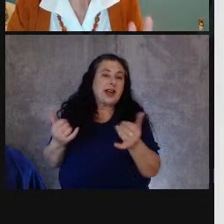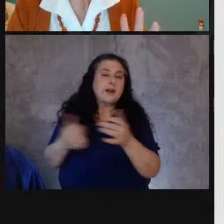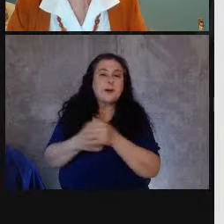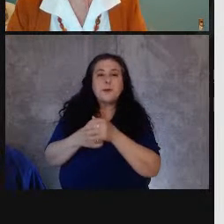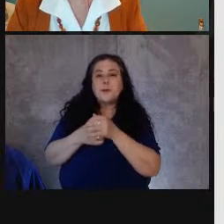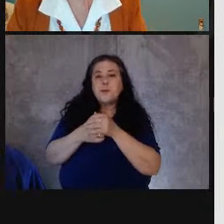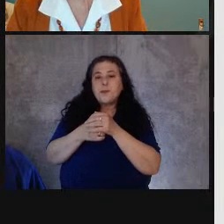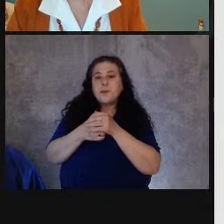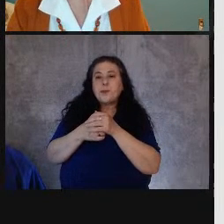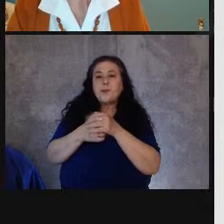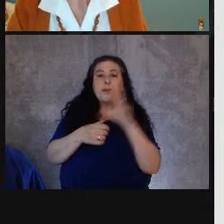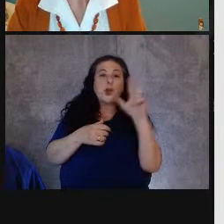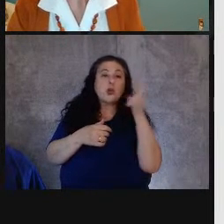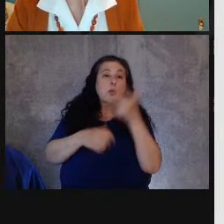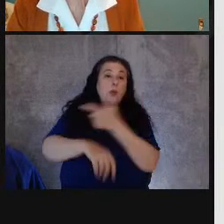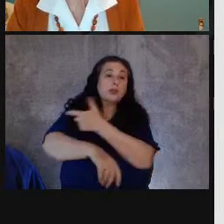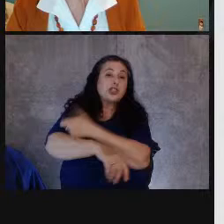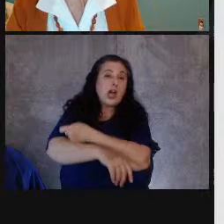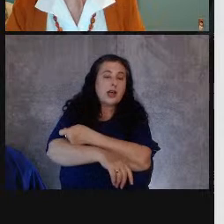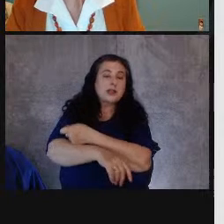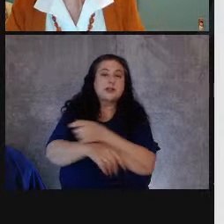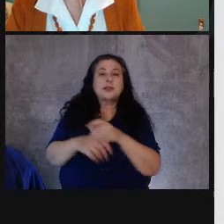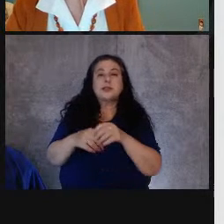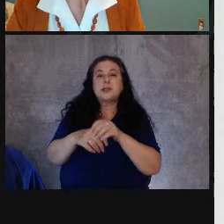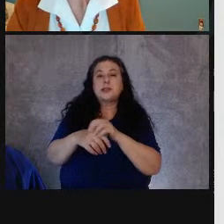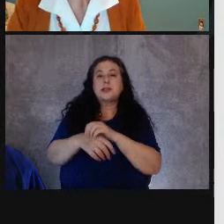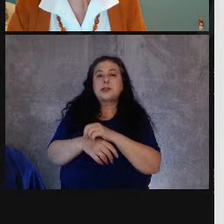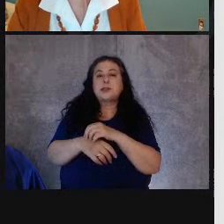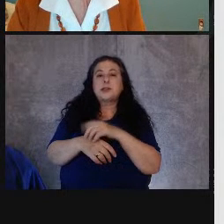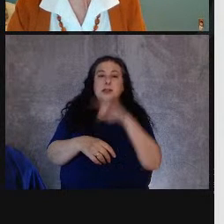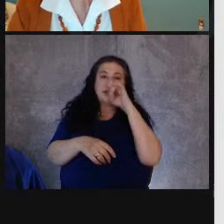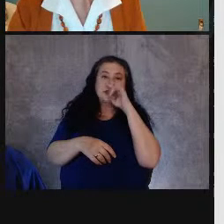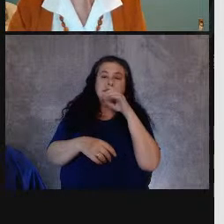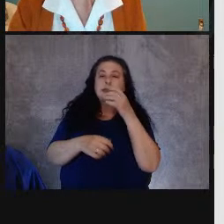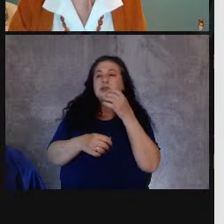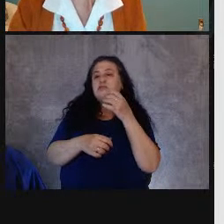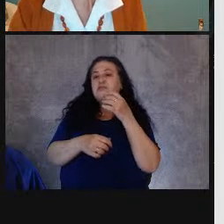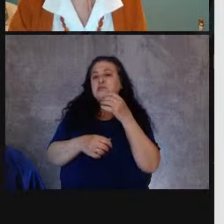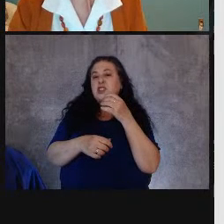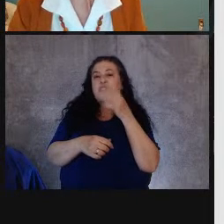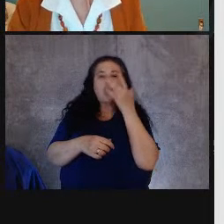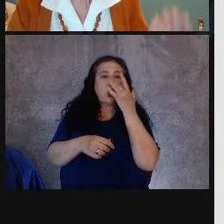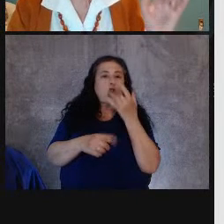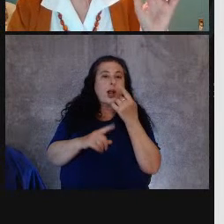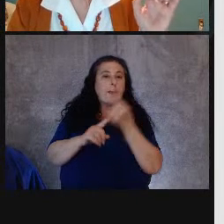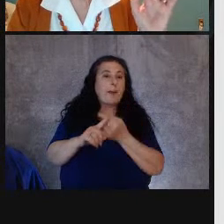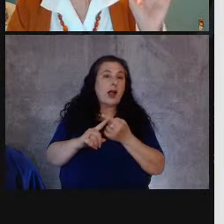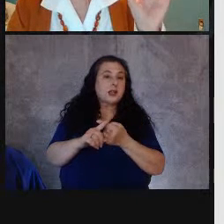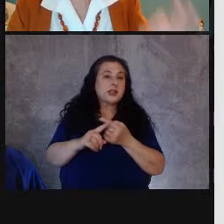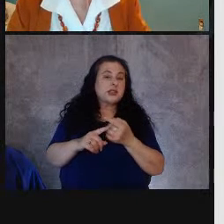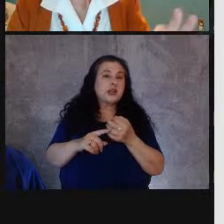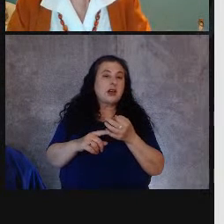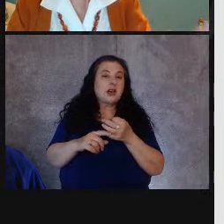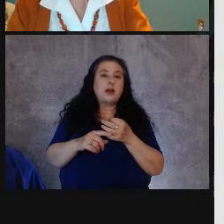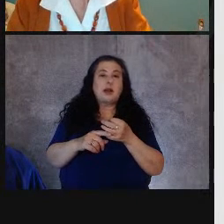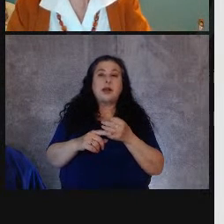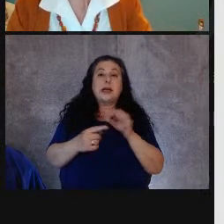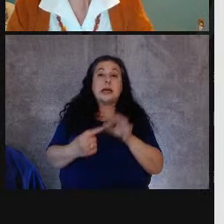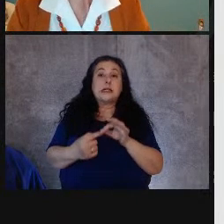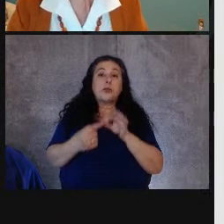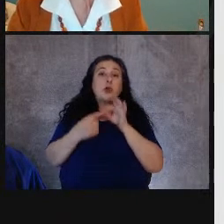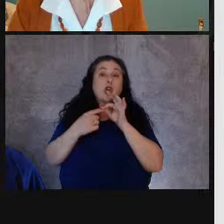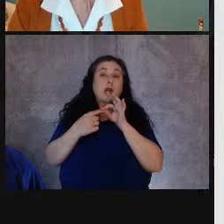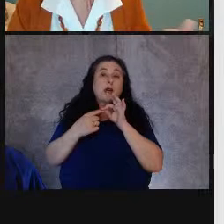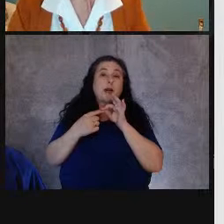It's a triple shot that kids get in the early months that is